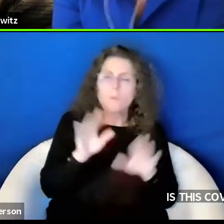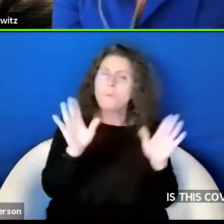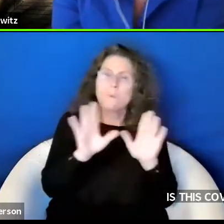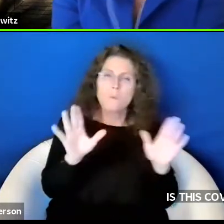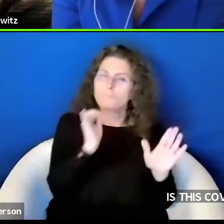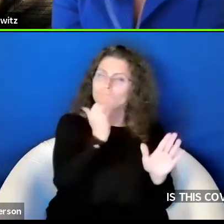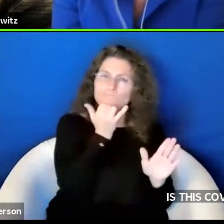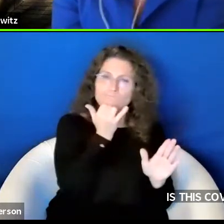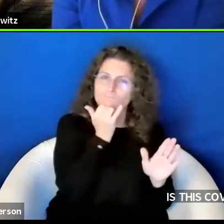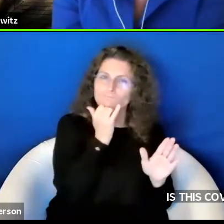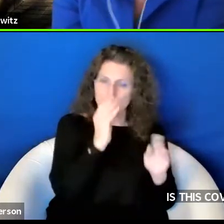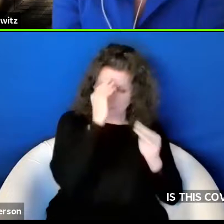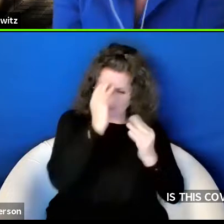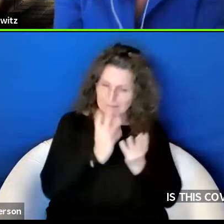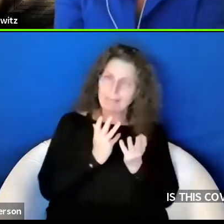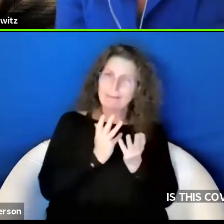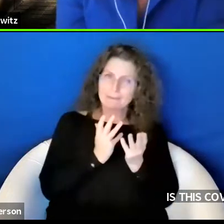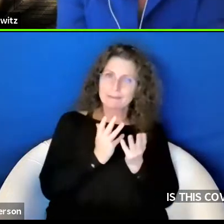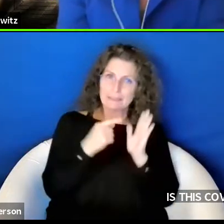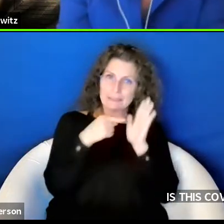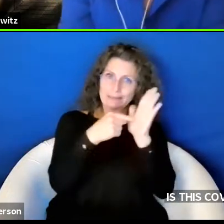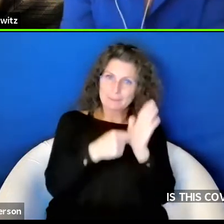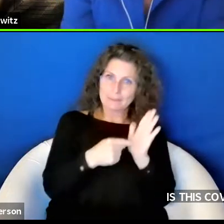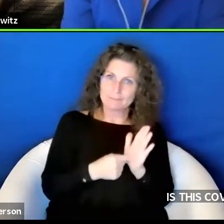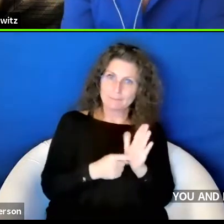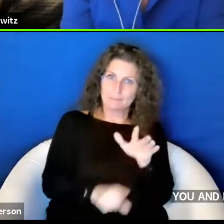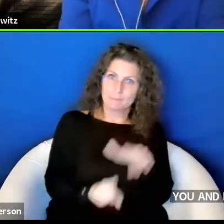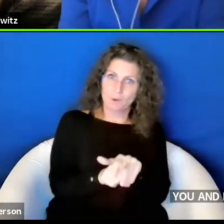self-isolation right at the first signs.